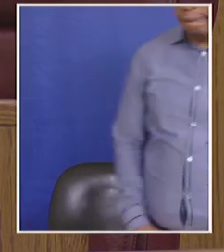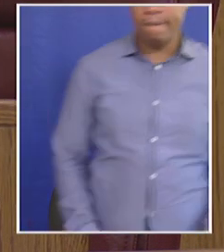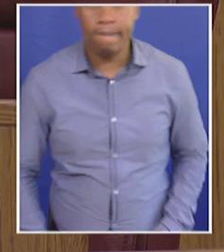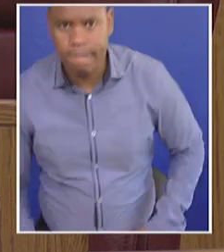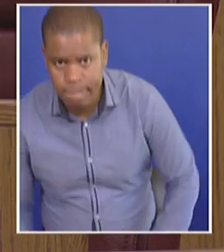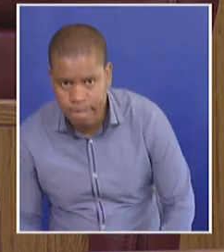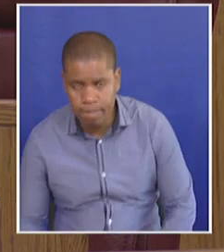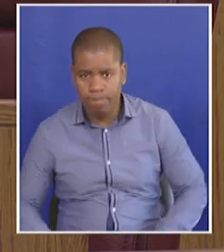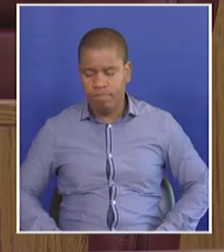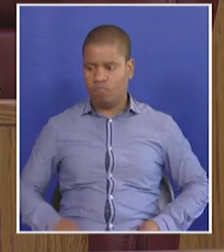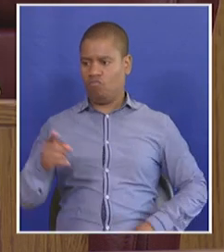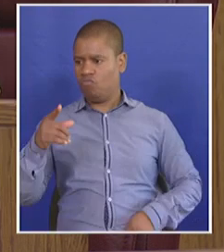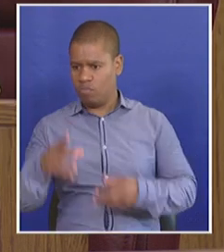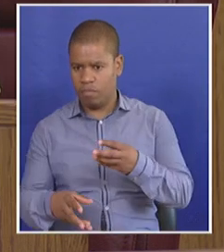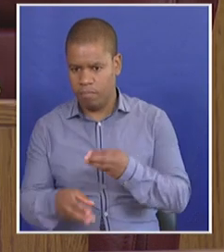do you have a follow-up question?